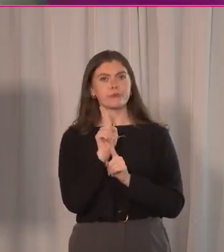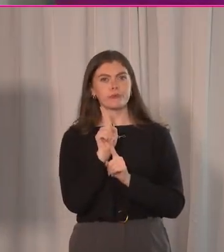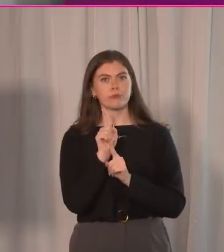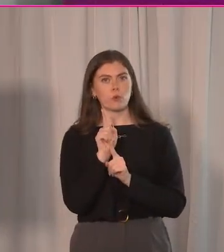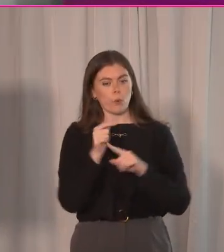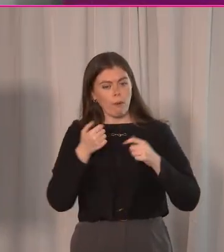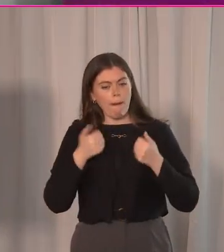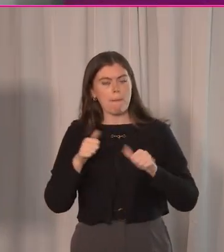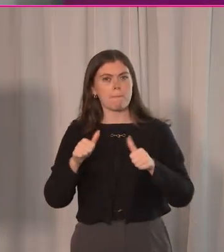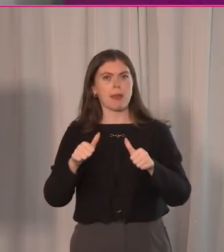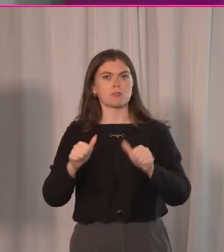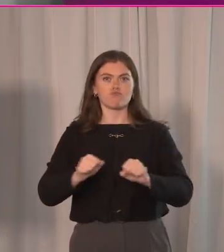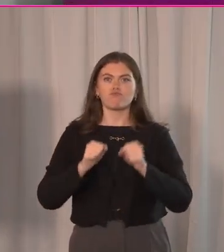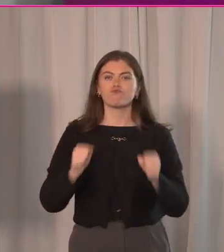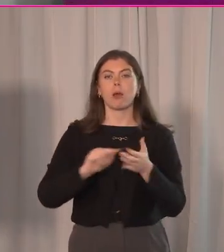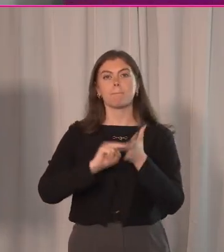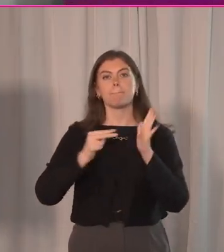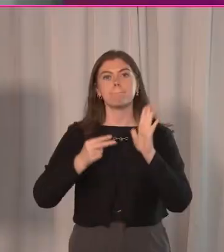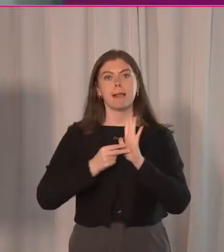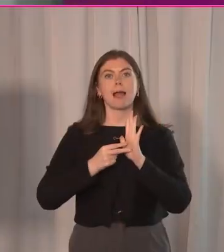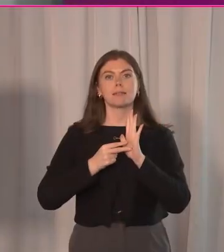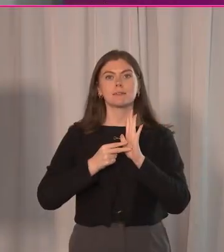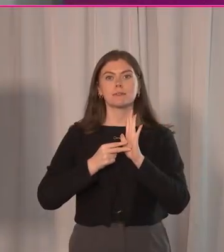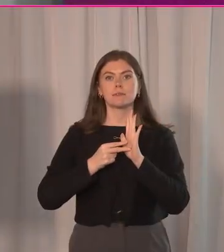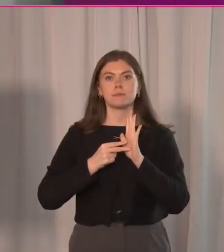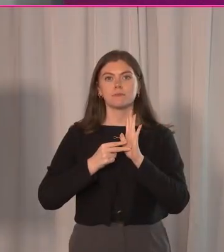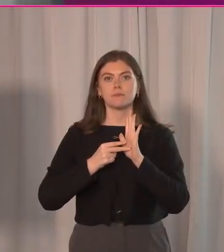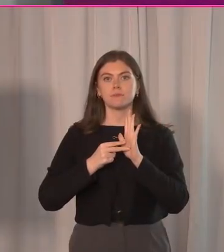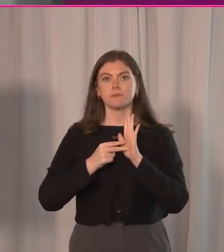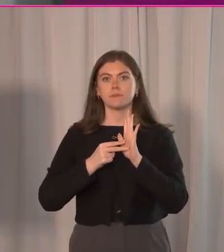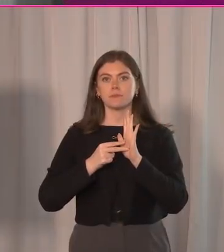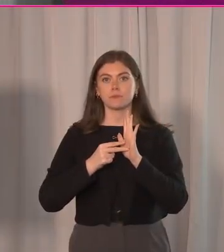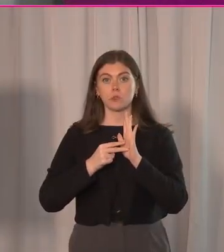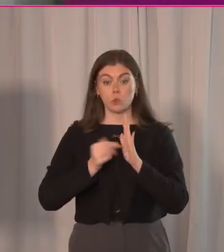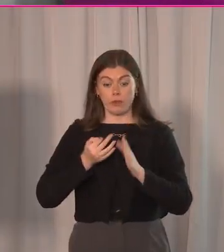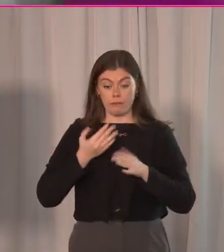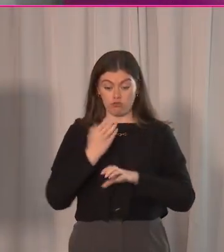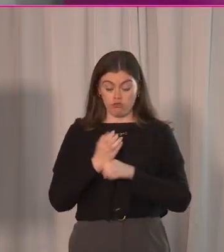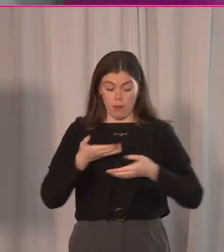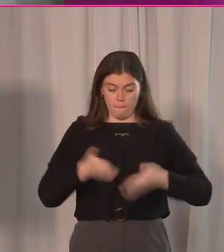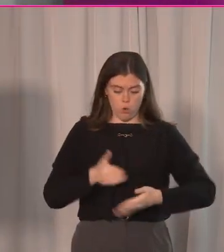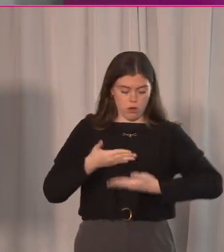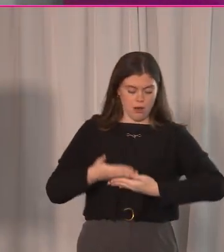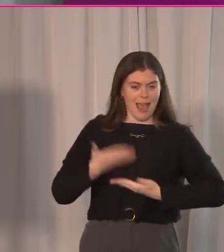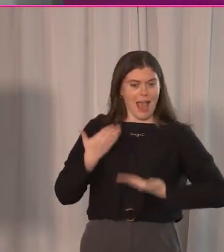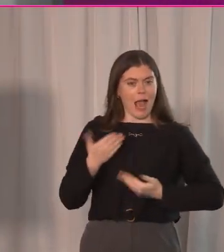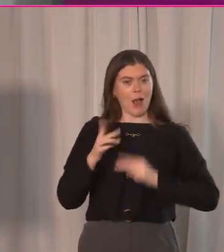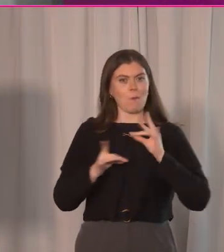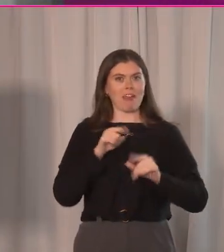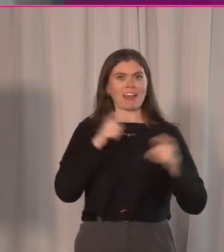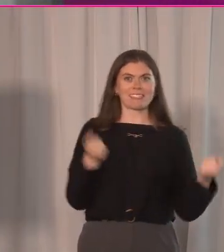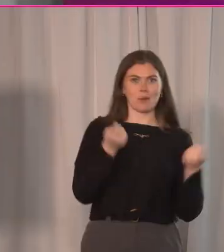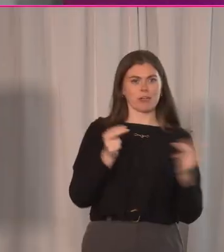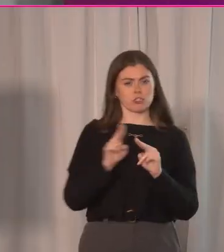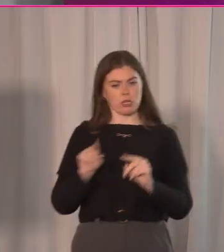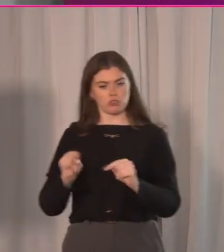really strong plan from the moment, you know, the child is born, to make it a celebration rather than a